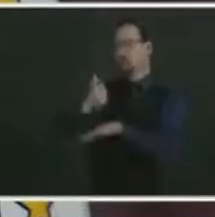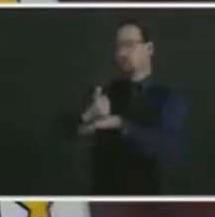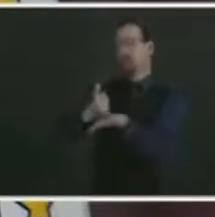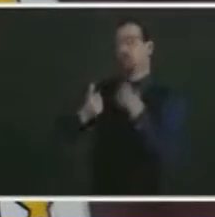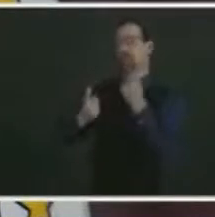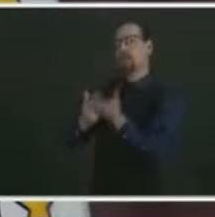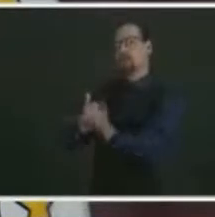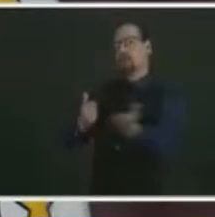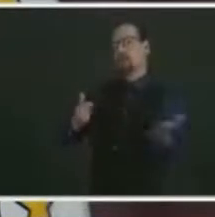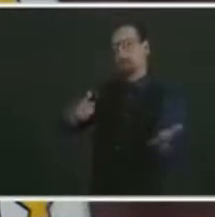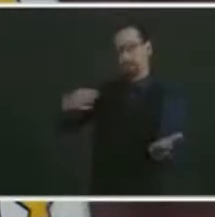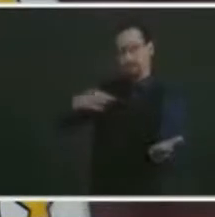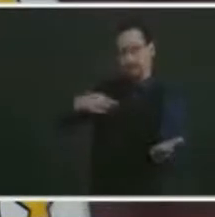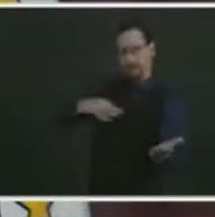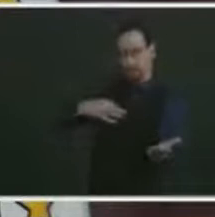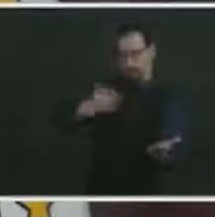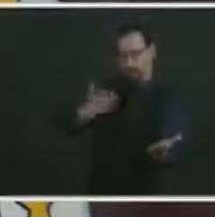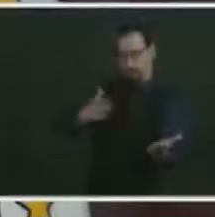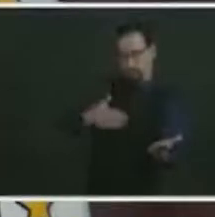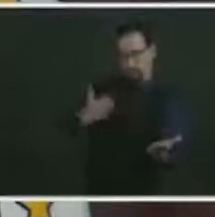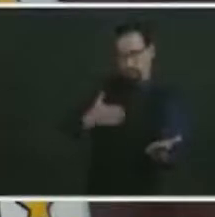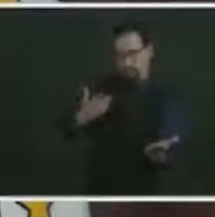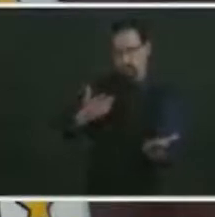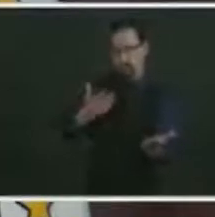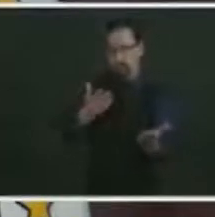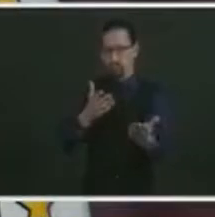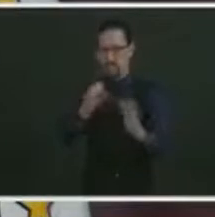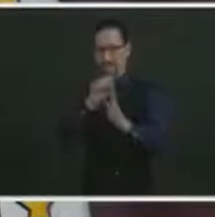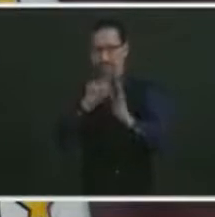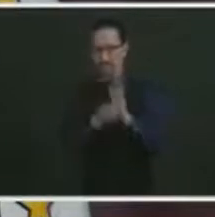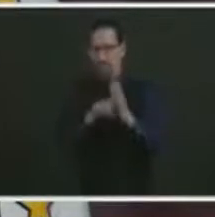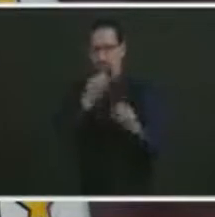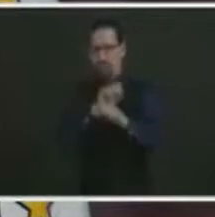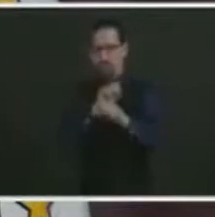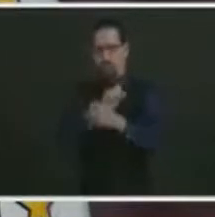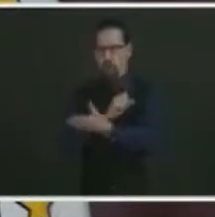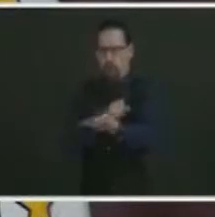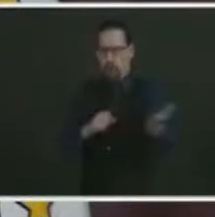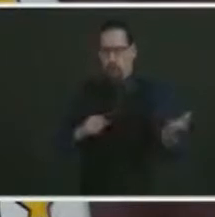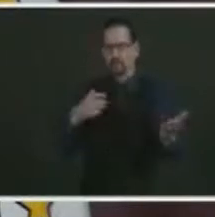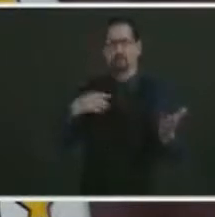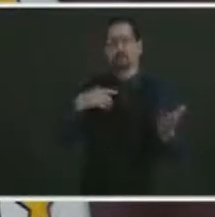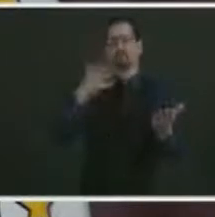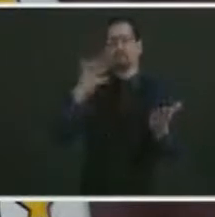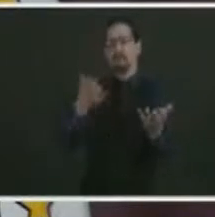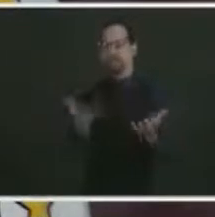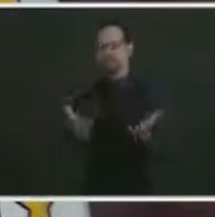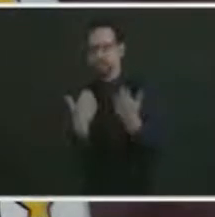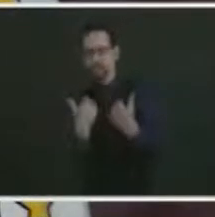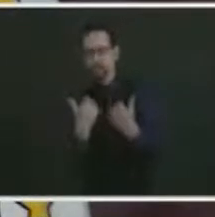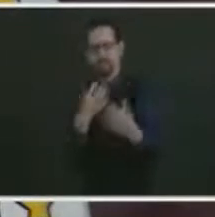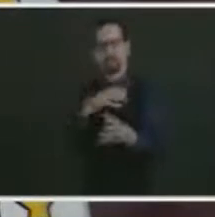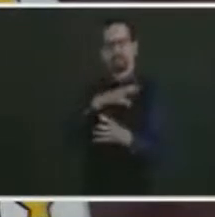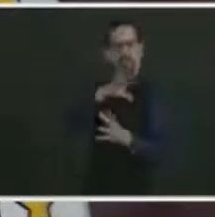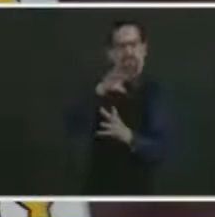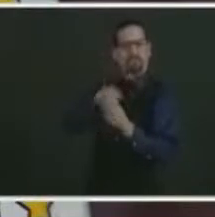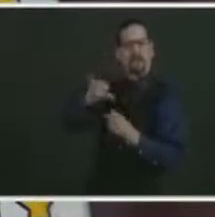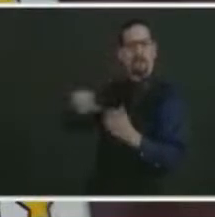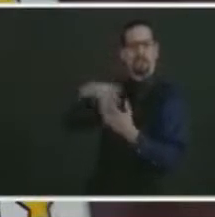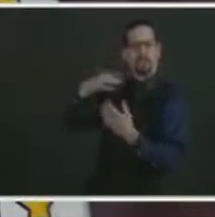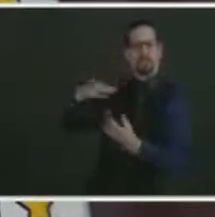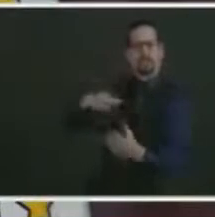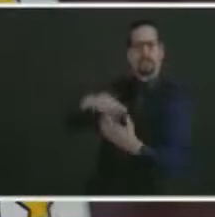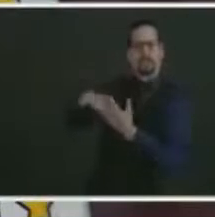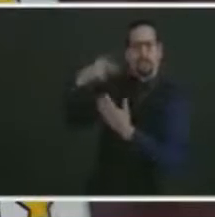encouraging as many eligible employees to participate as possible, because that will enable us to maximize our